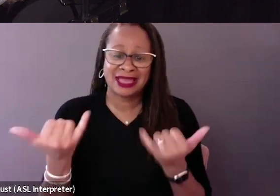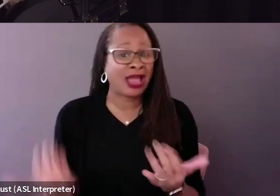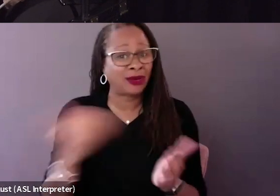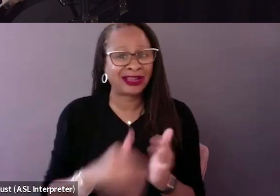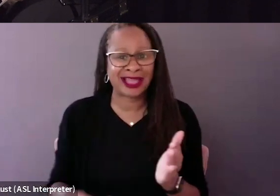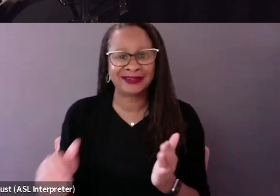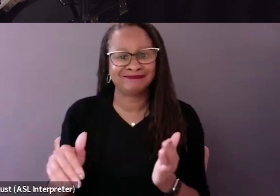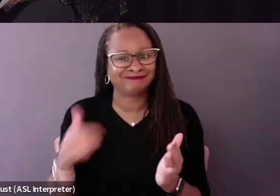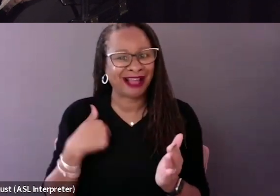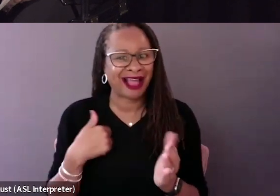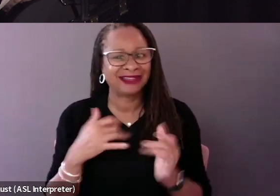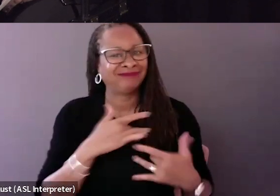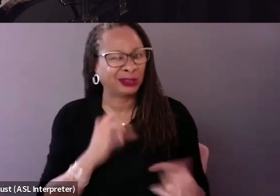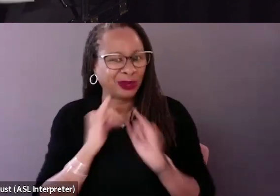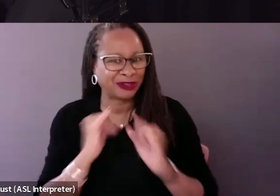but